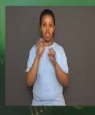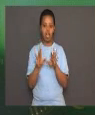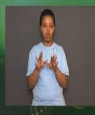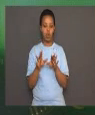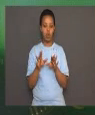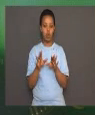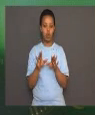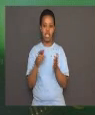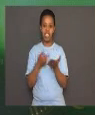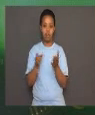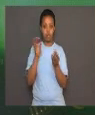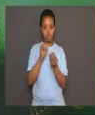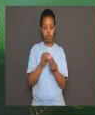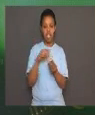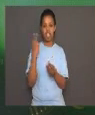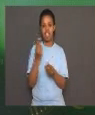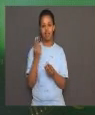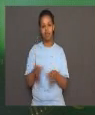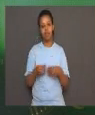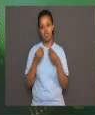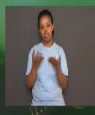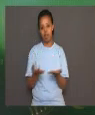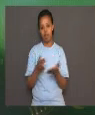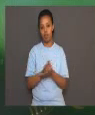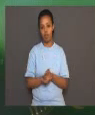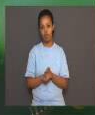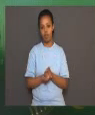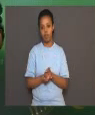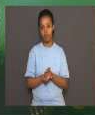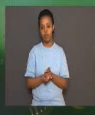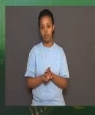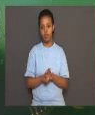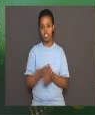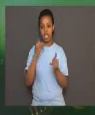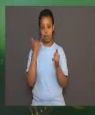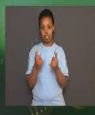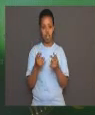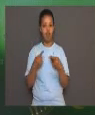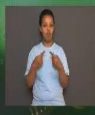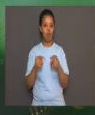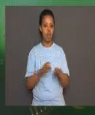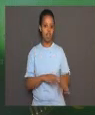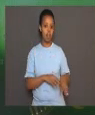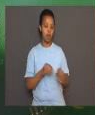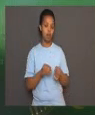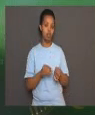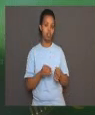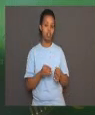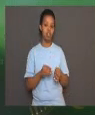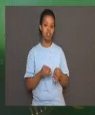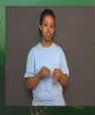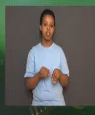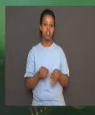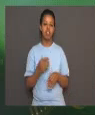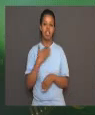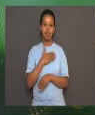perform beneficial functions. For our last activity, students, can